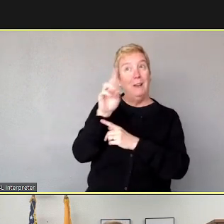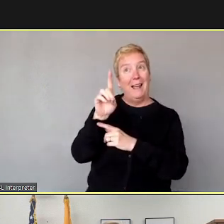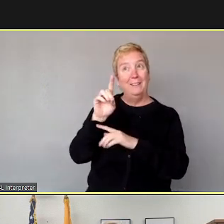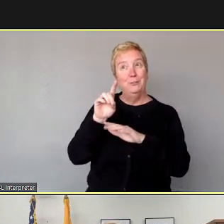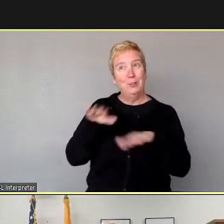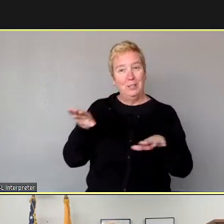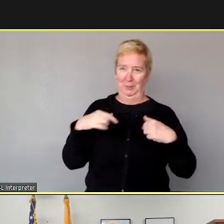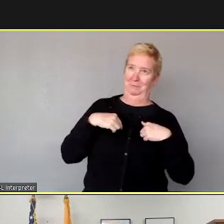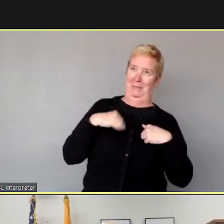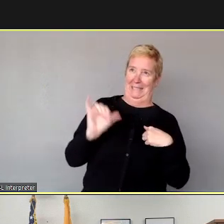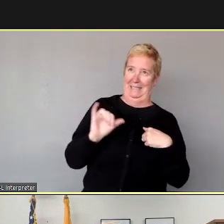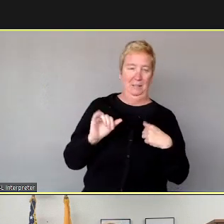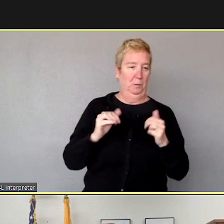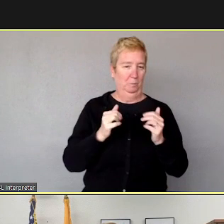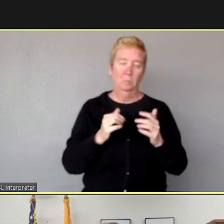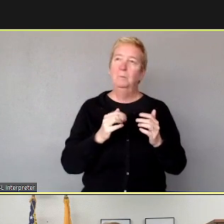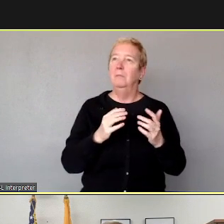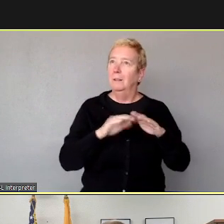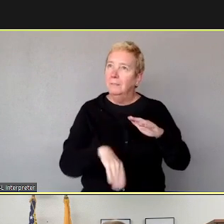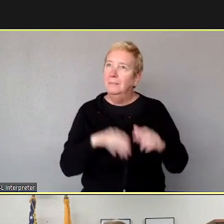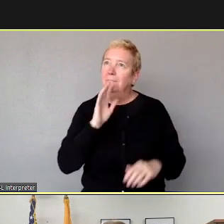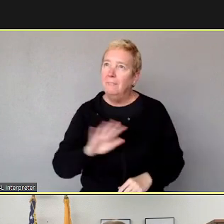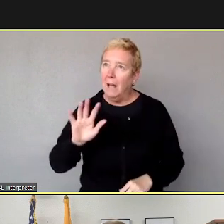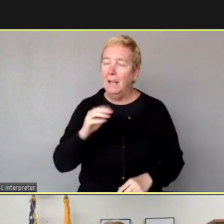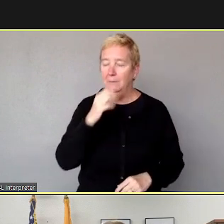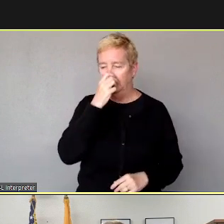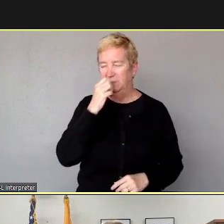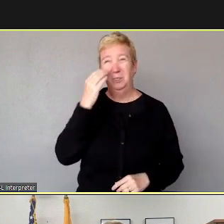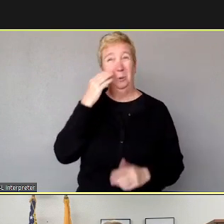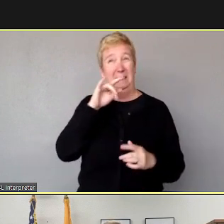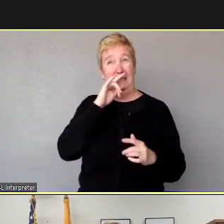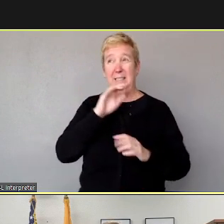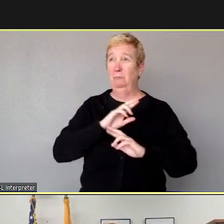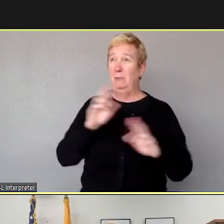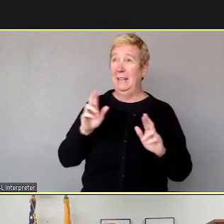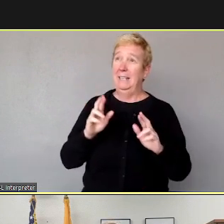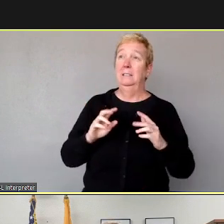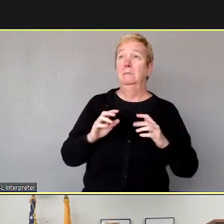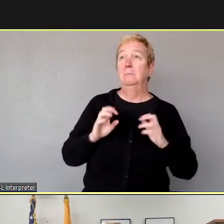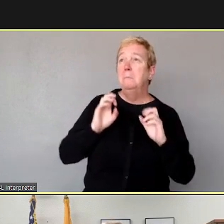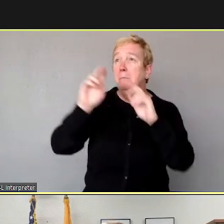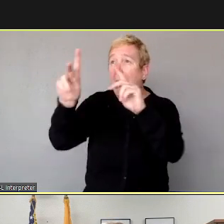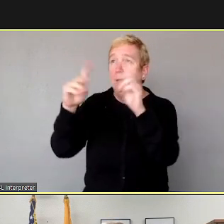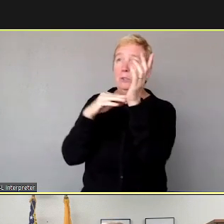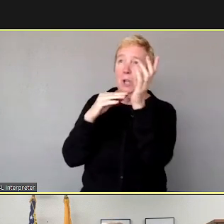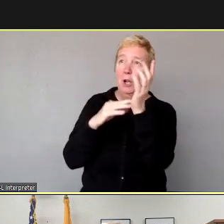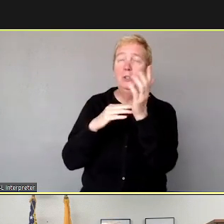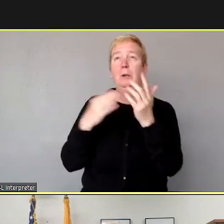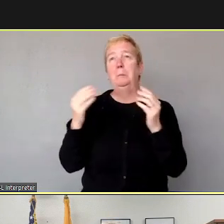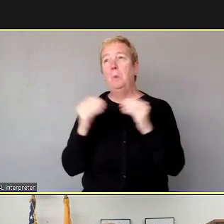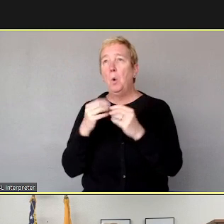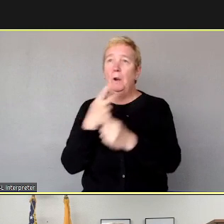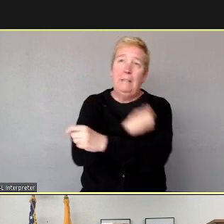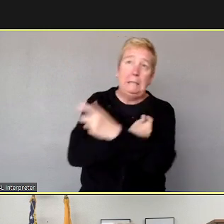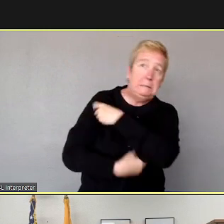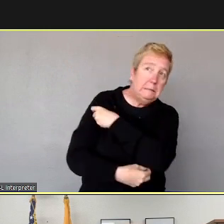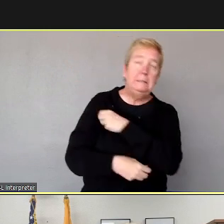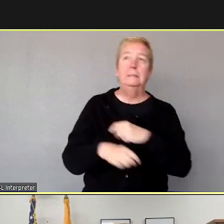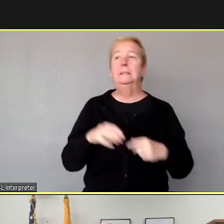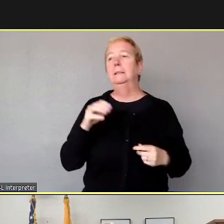5. This is the time of year where kids are going back and getting updated on all their vaccines, and measles and